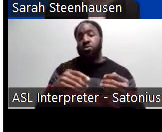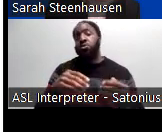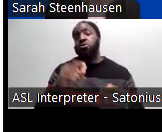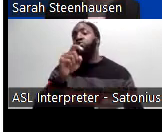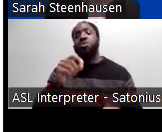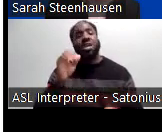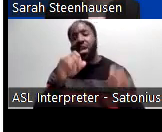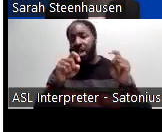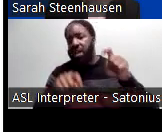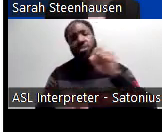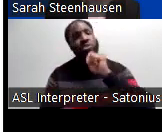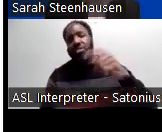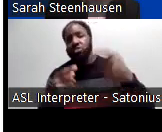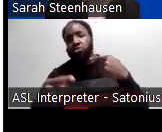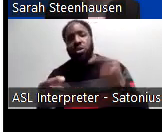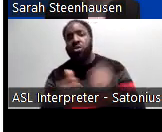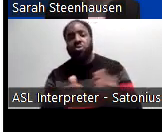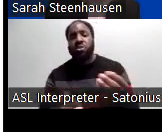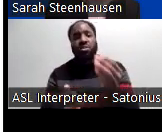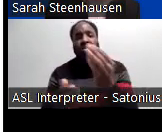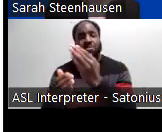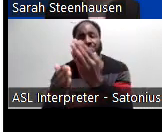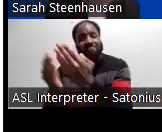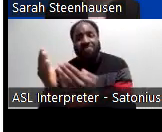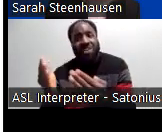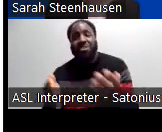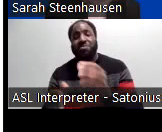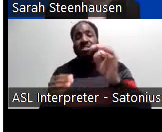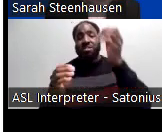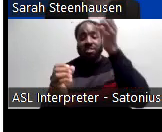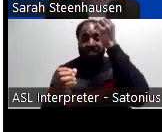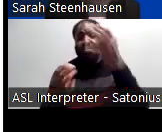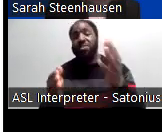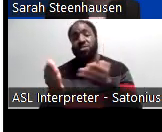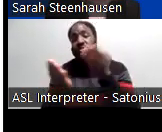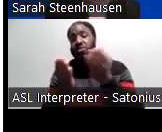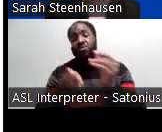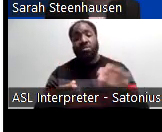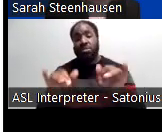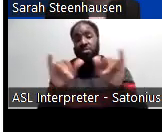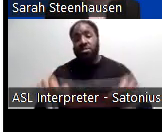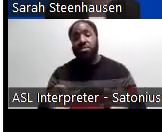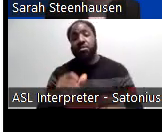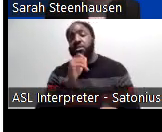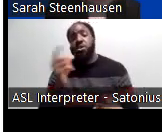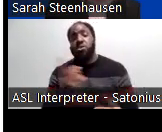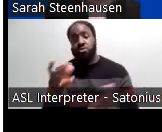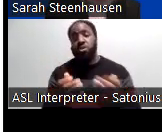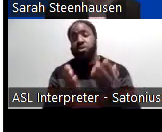have to struggle with a very fragmented information service delivery system. So not only do we want to promote the